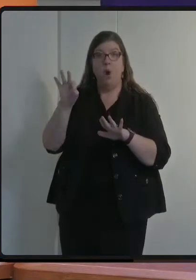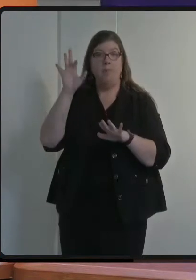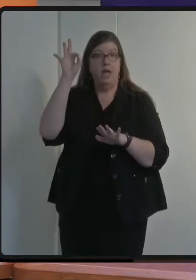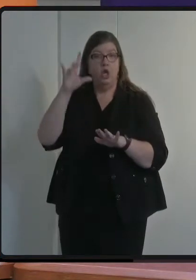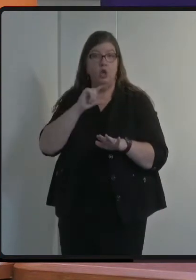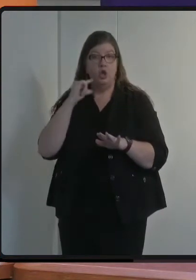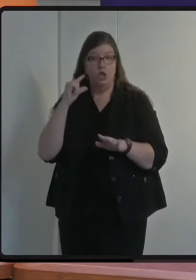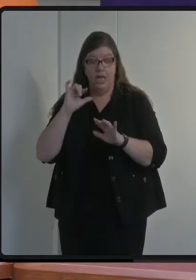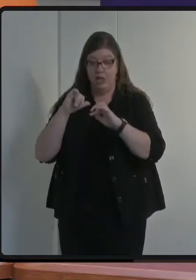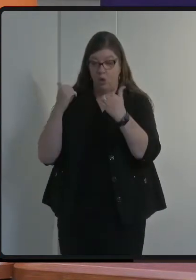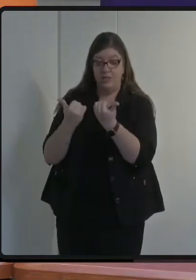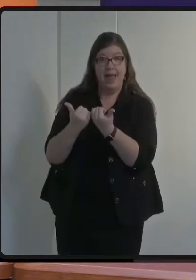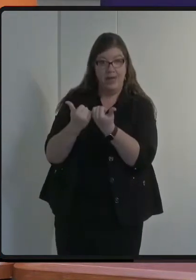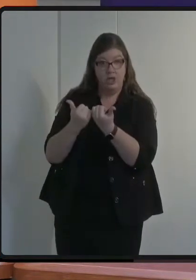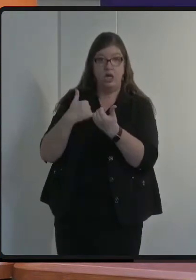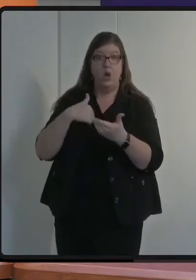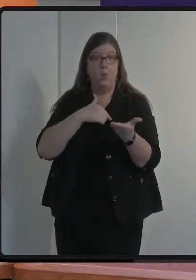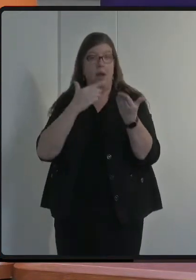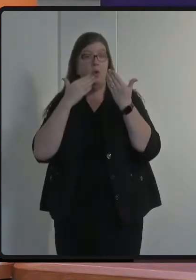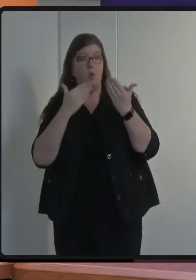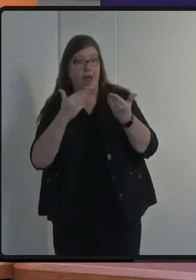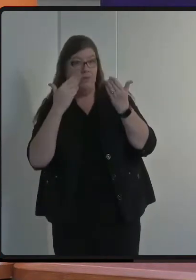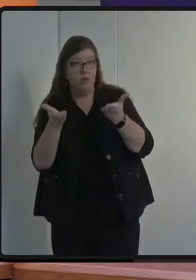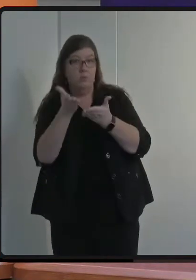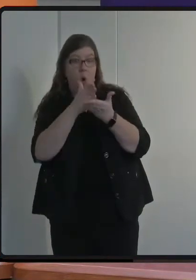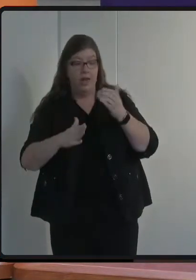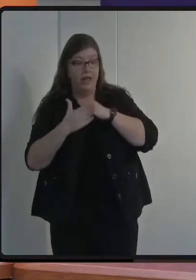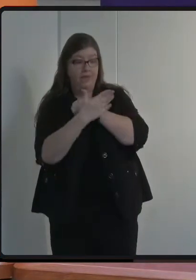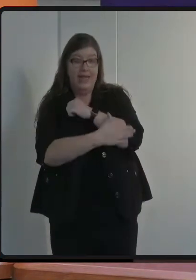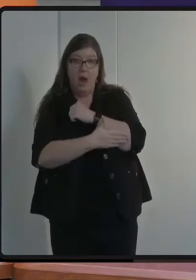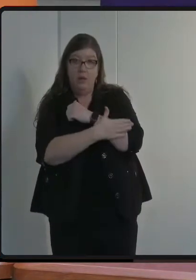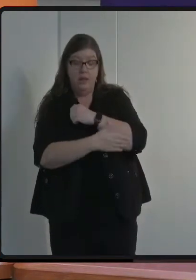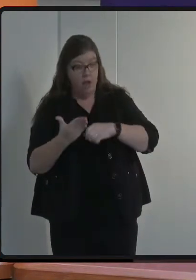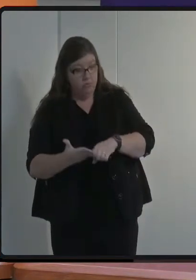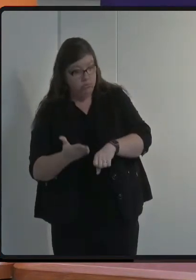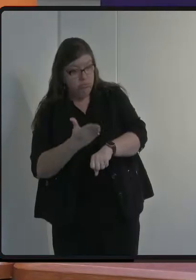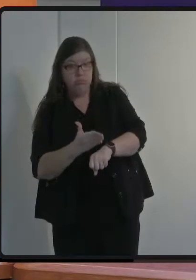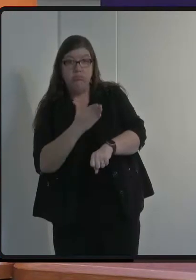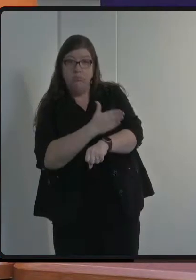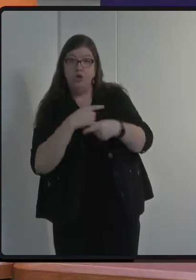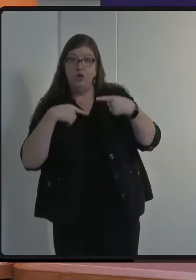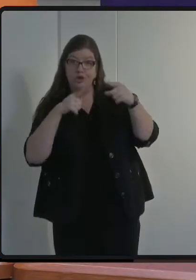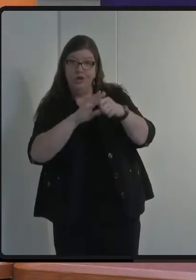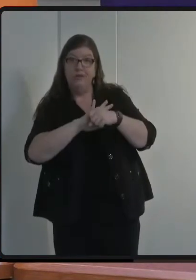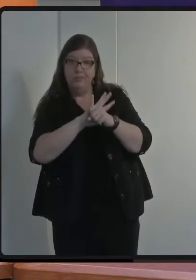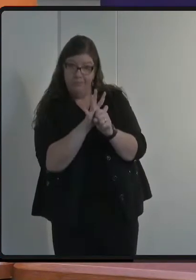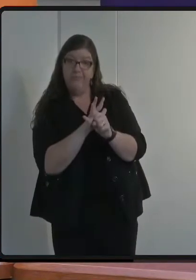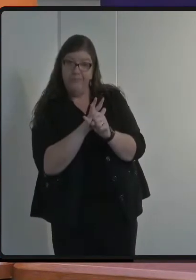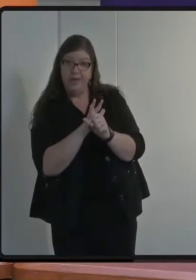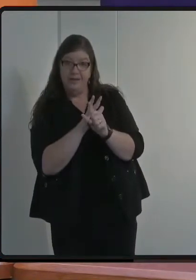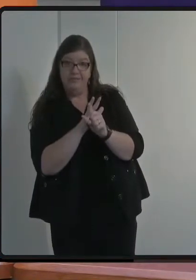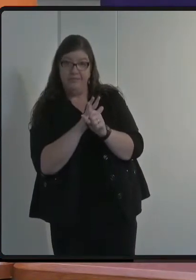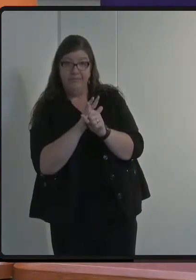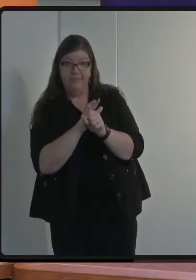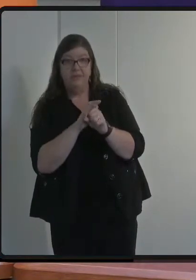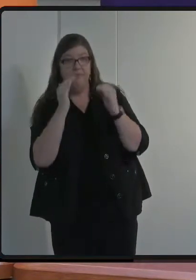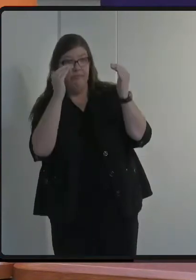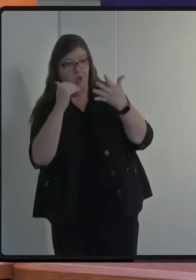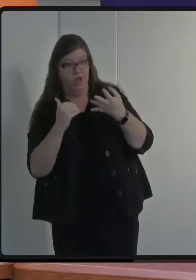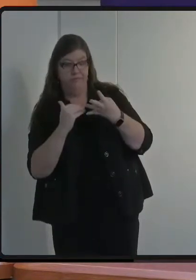Association. And we are grateful to be part of a county that is making progress through the COVID-19 virus